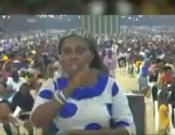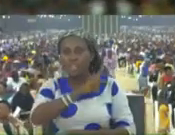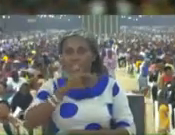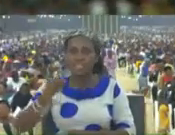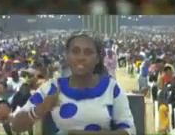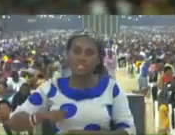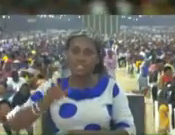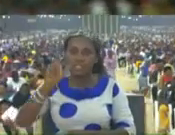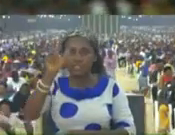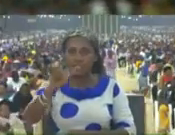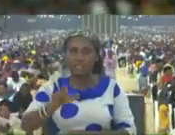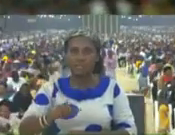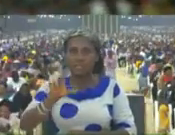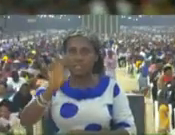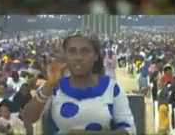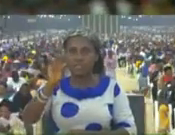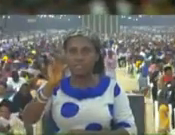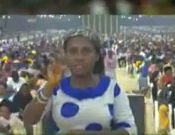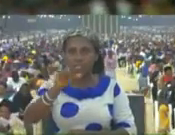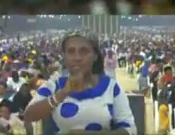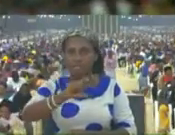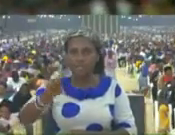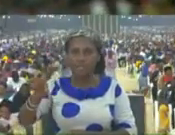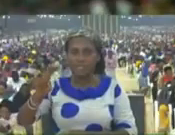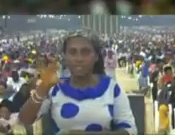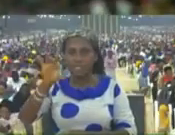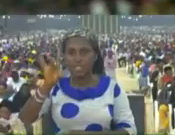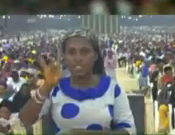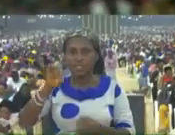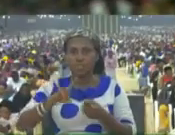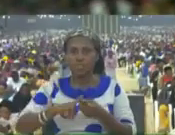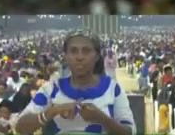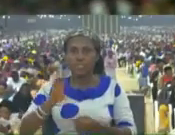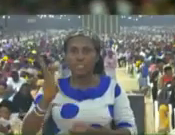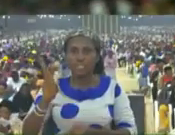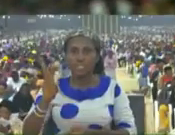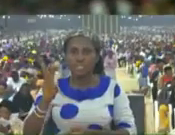to 16, 1 Kings 17, verse 8 to 16,